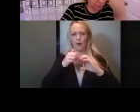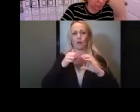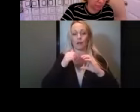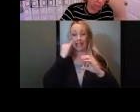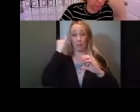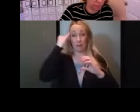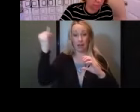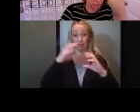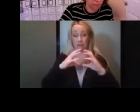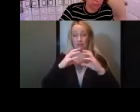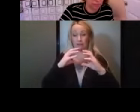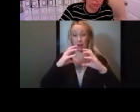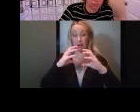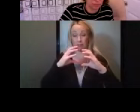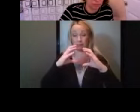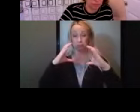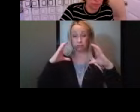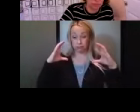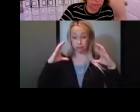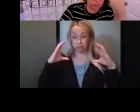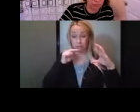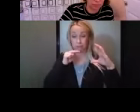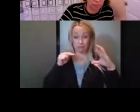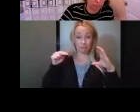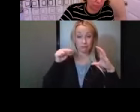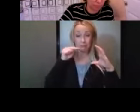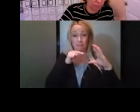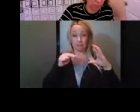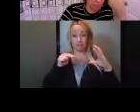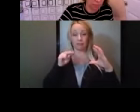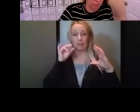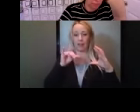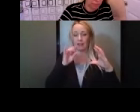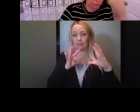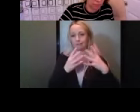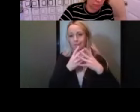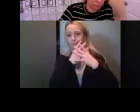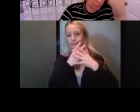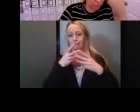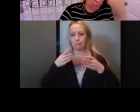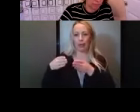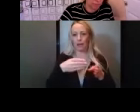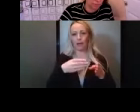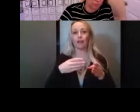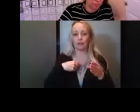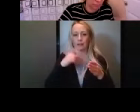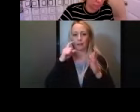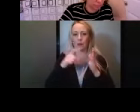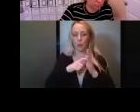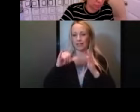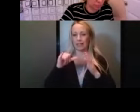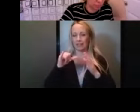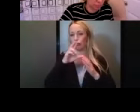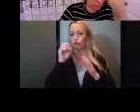imagine zooming in and looking at an electron micrograph of this pathway, it would look something like this. This is a reconstruction of the